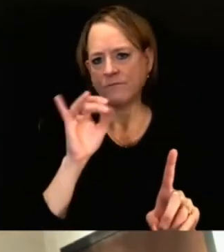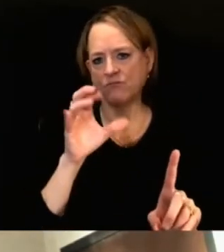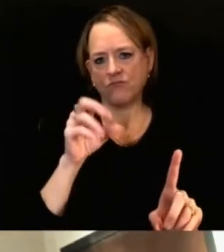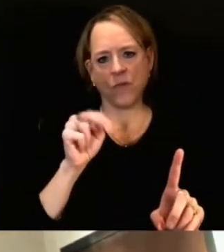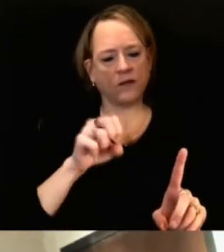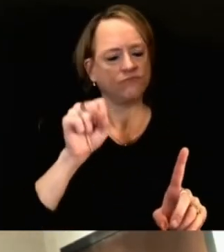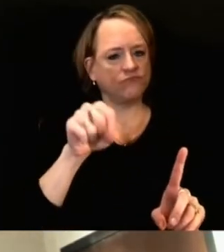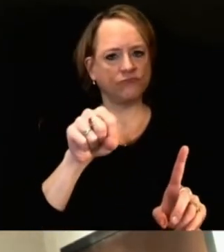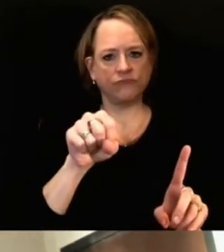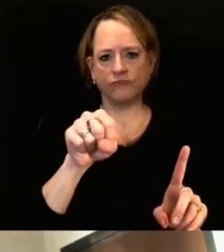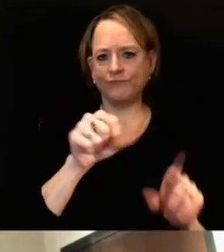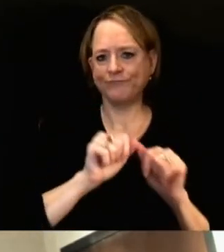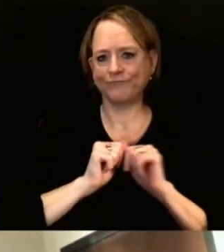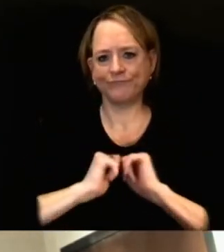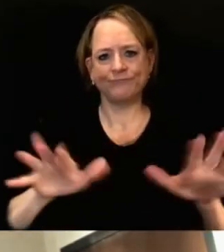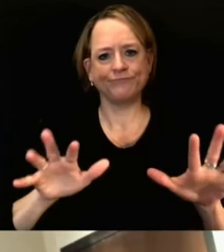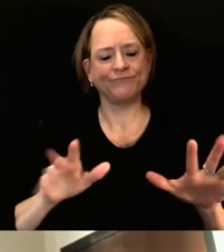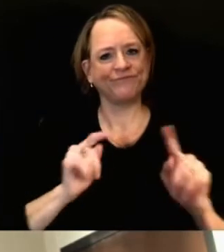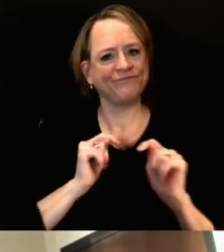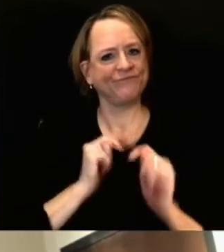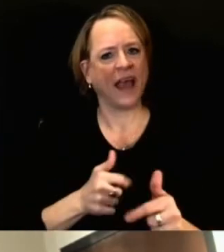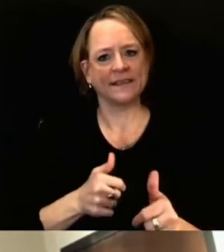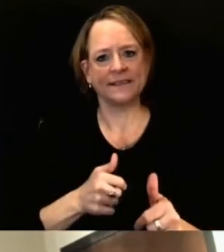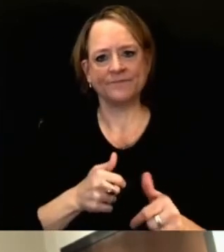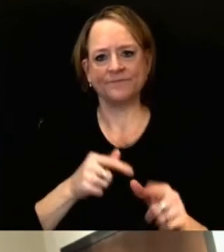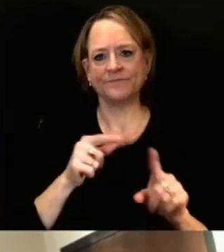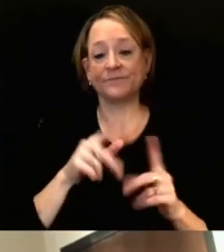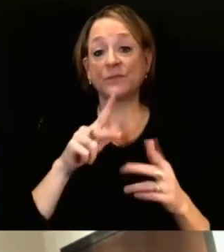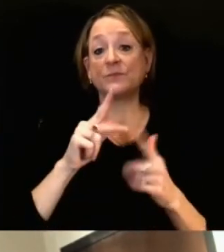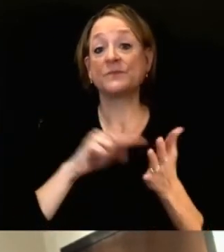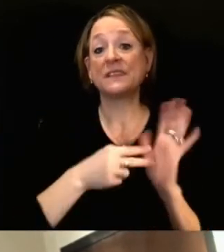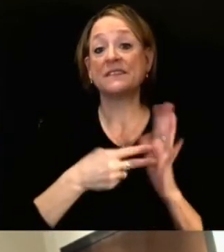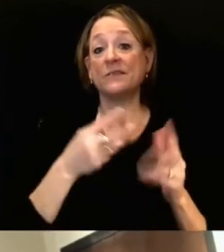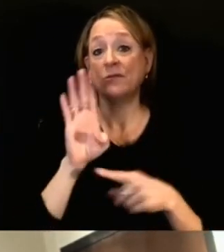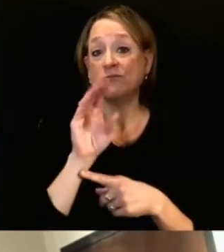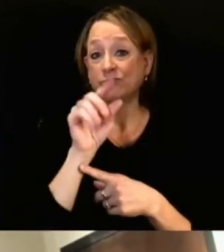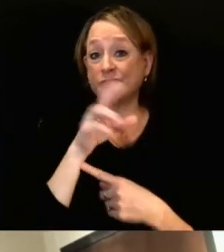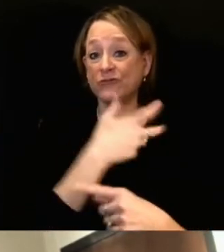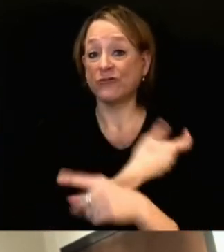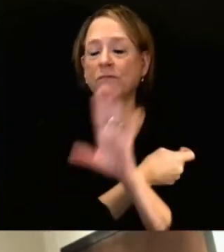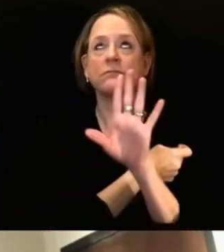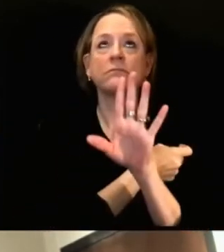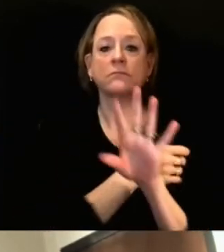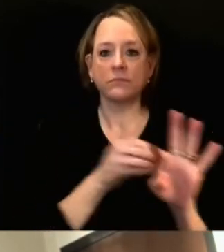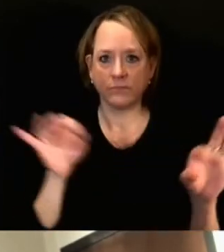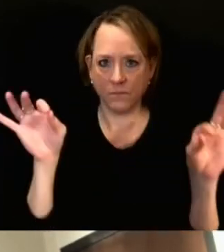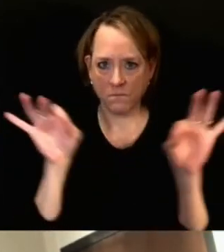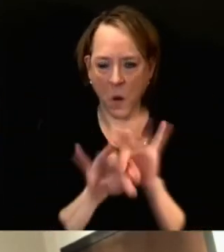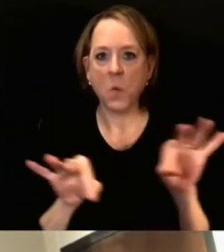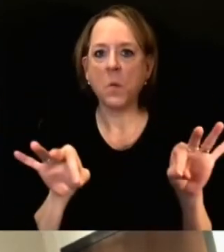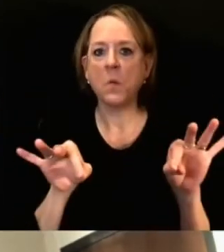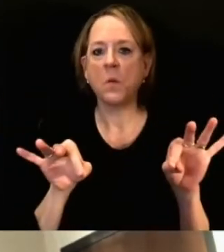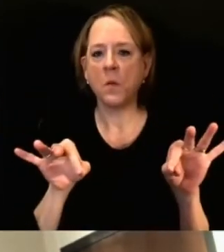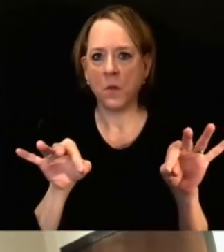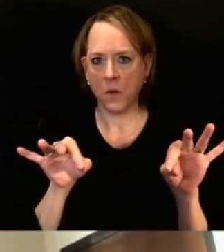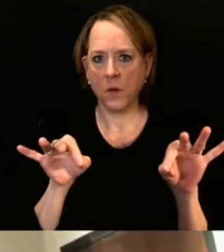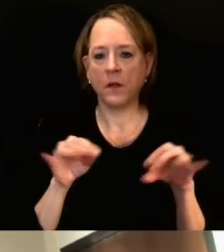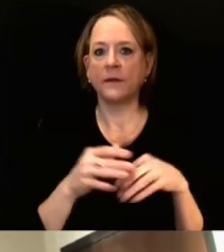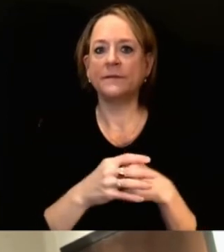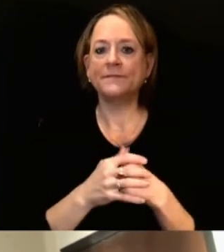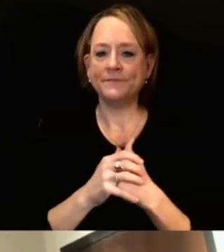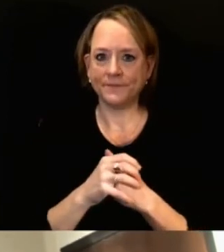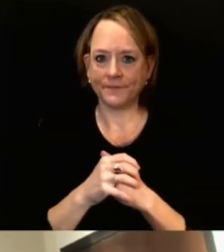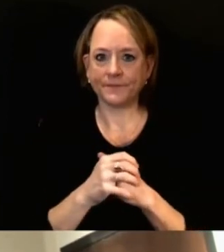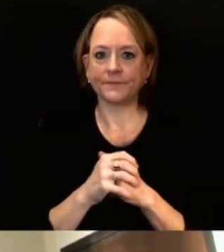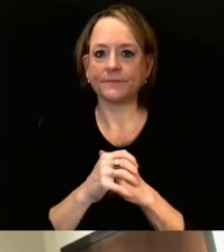are. As we've talked about, the Omicron variant is, the way that it's different